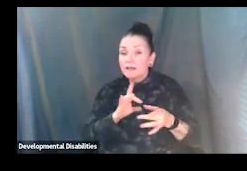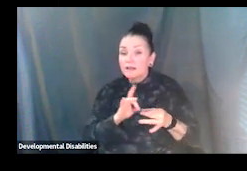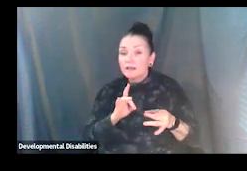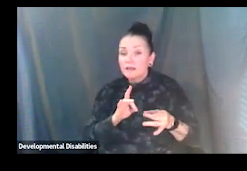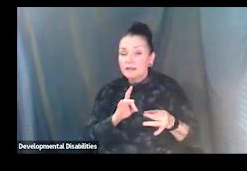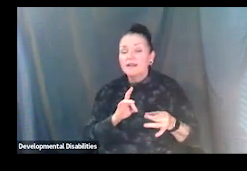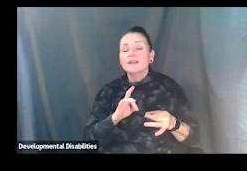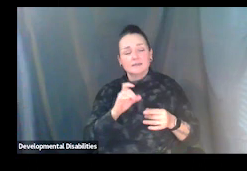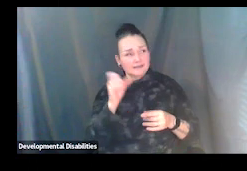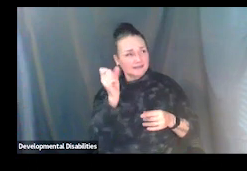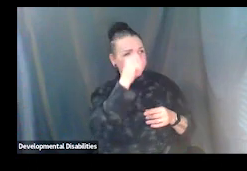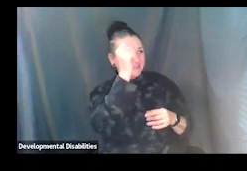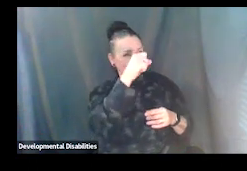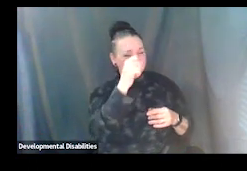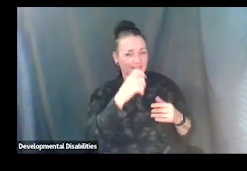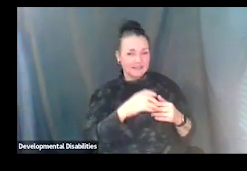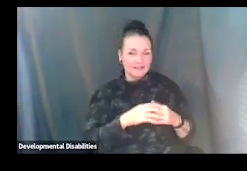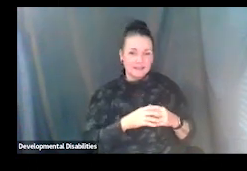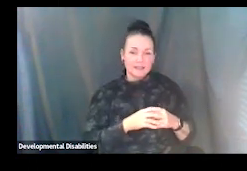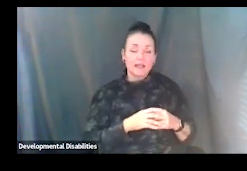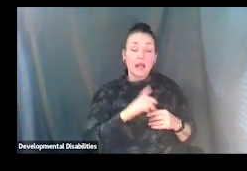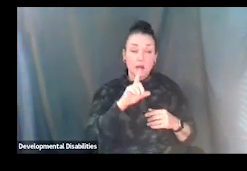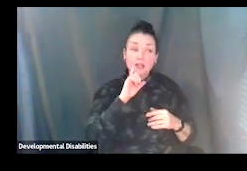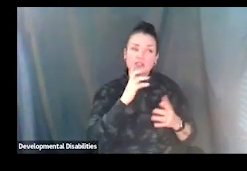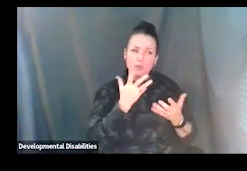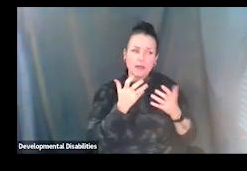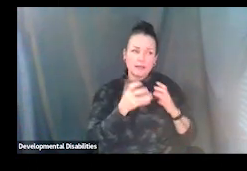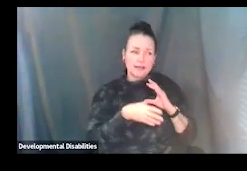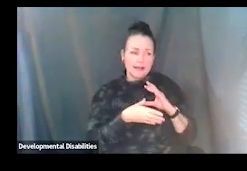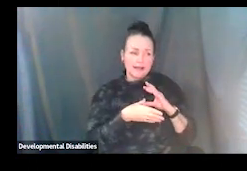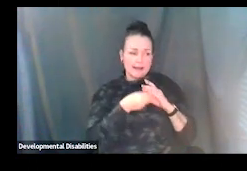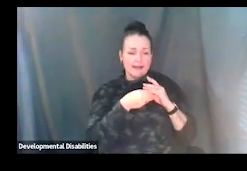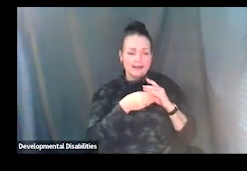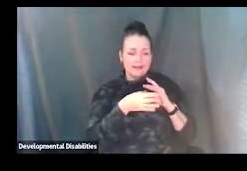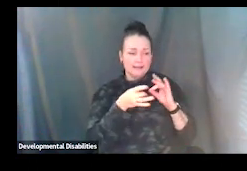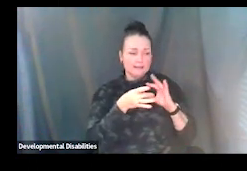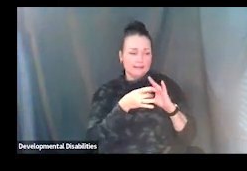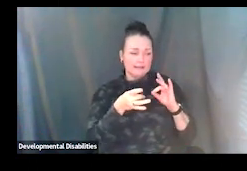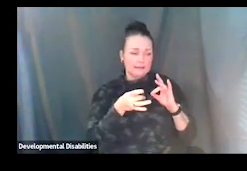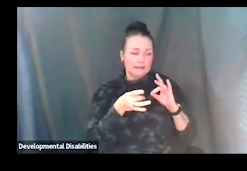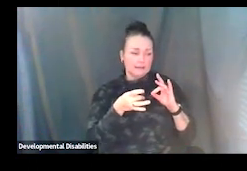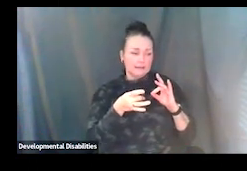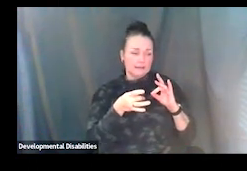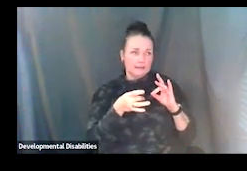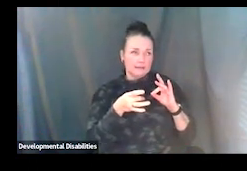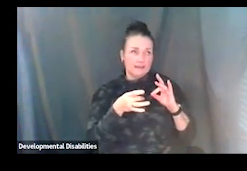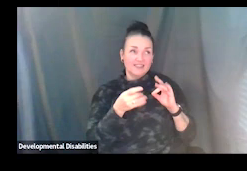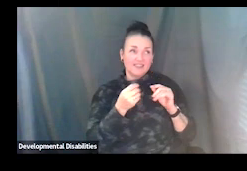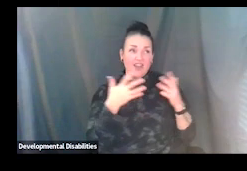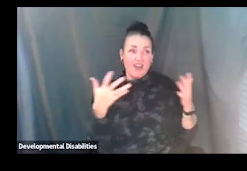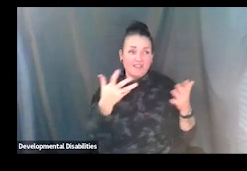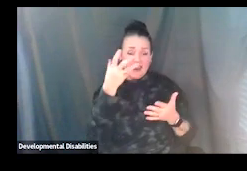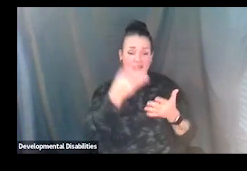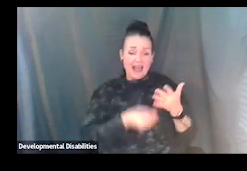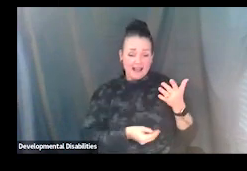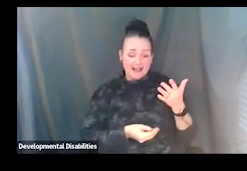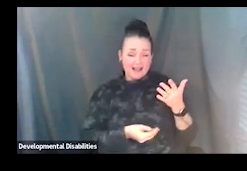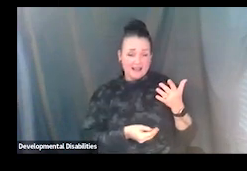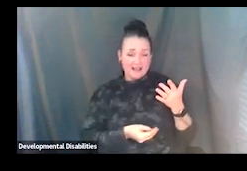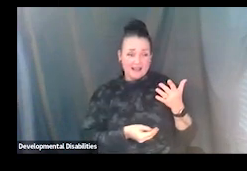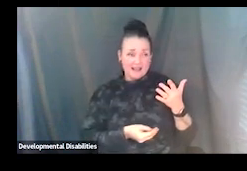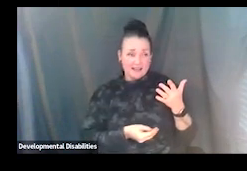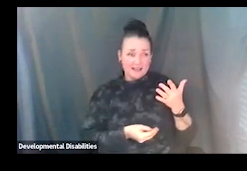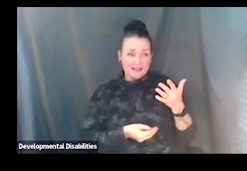though, is you can really see what's happening with the lack of readily available behavioral help for families.